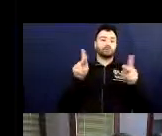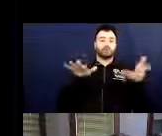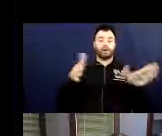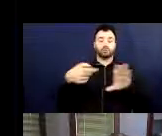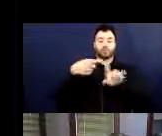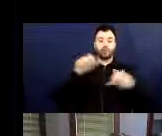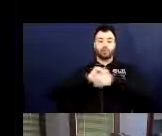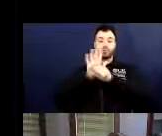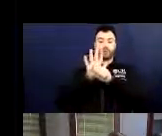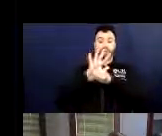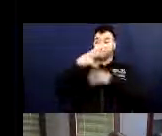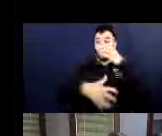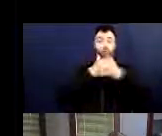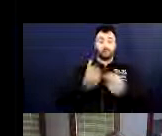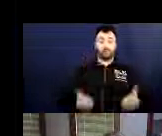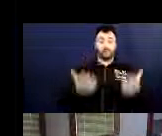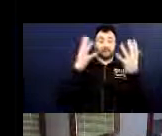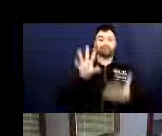worldwide,